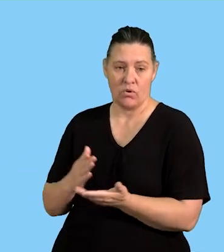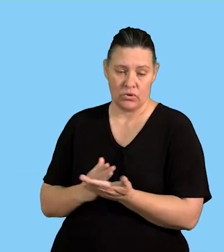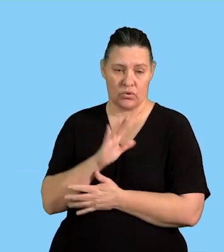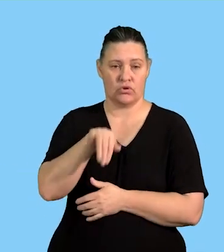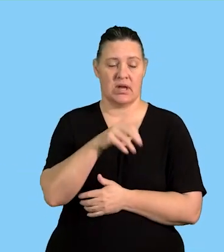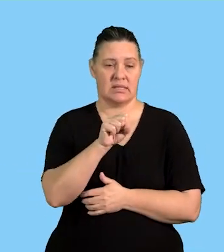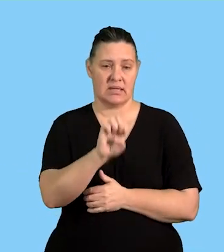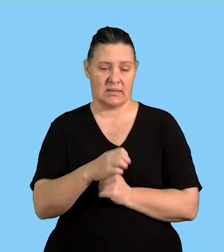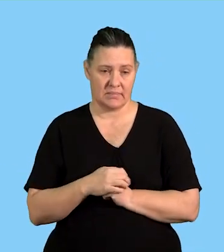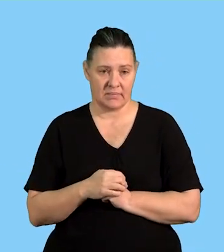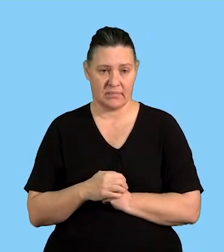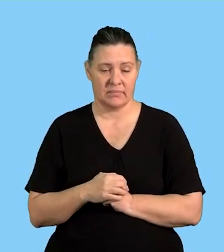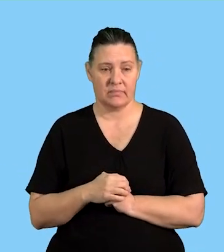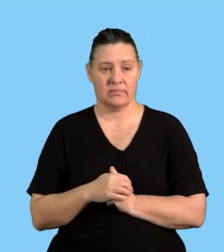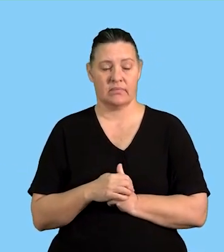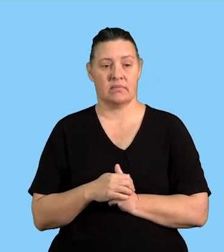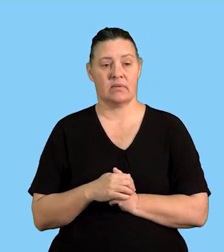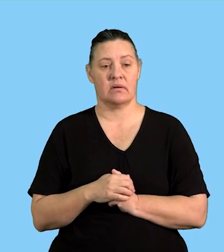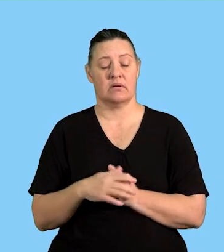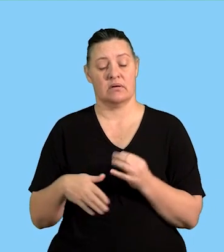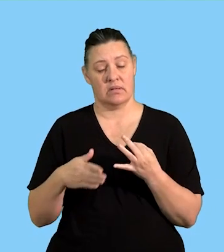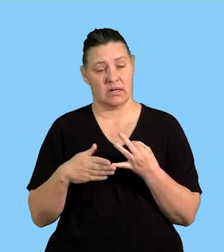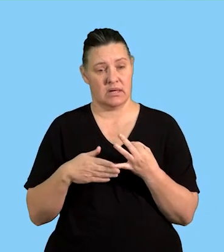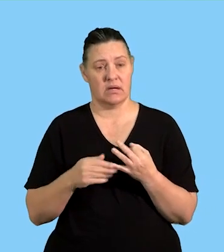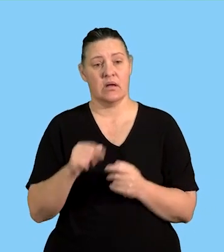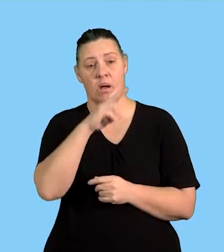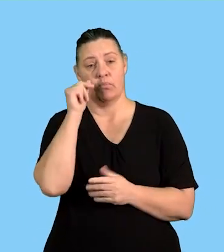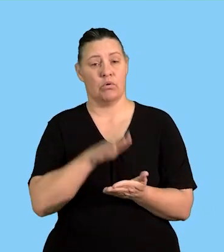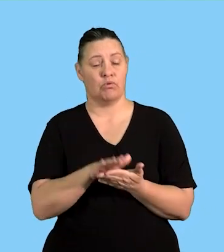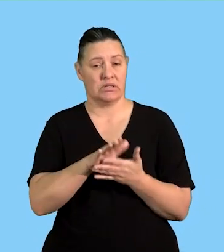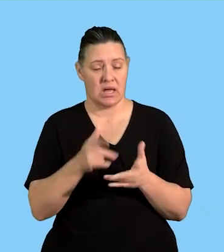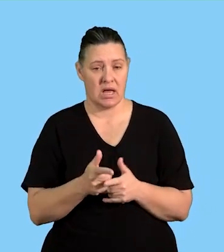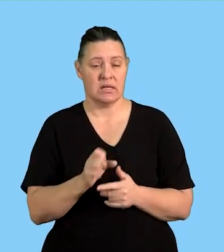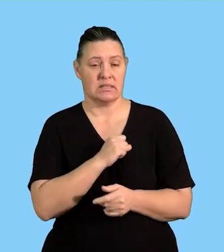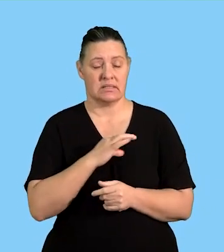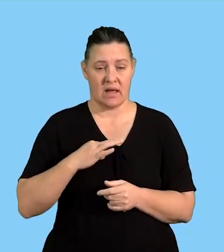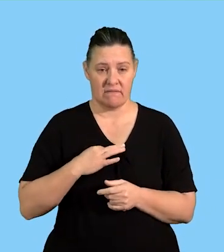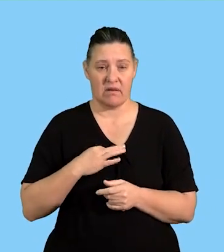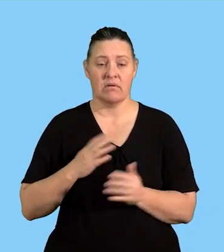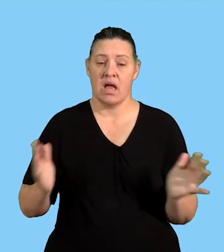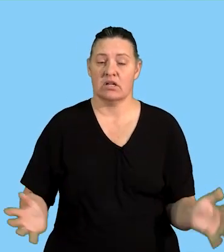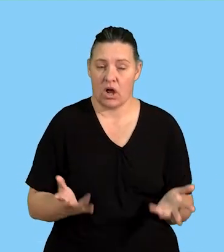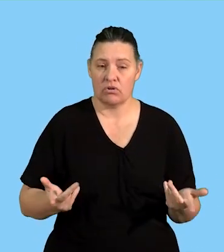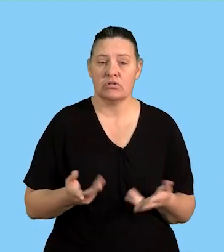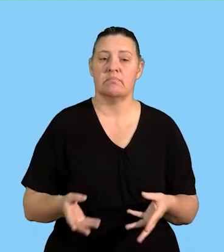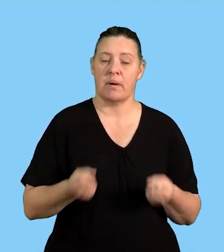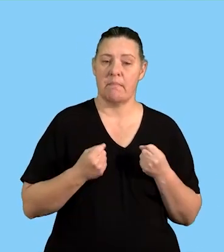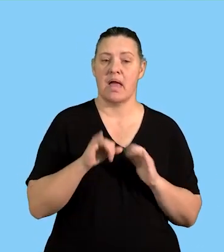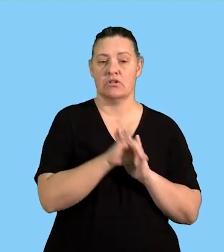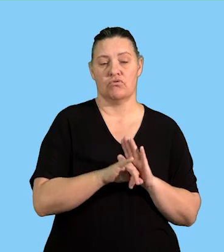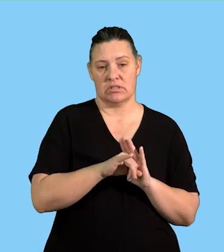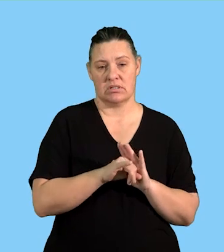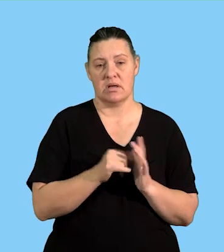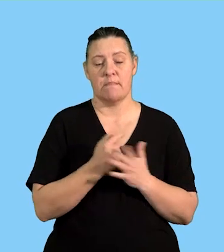the JSE. That is another one. Then another aspect is that blueprinters employees were encouraged to take